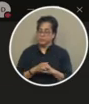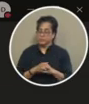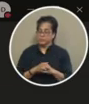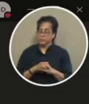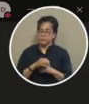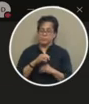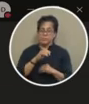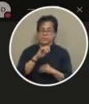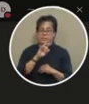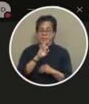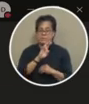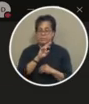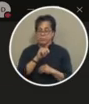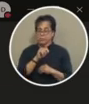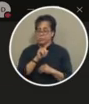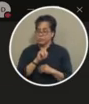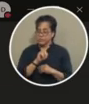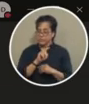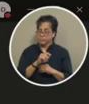7.1.